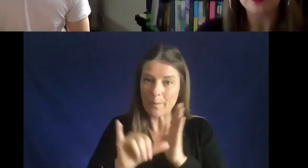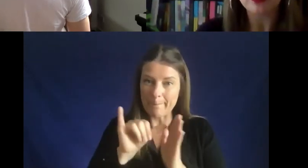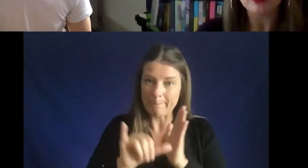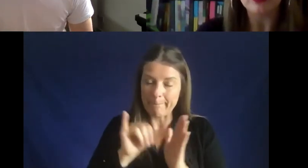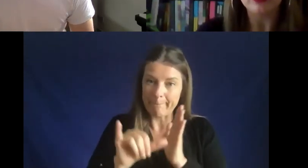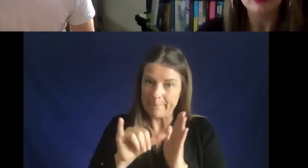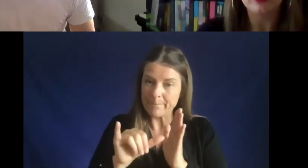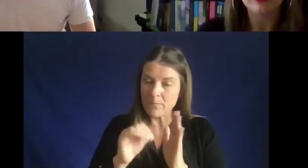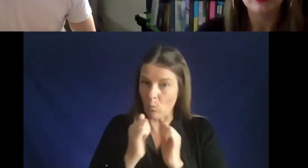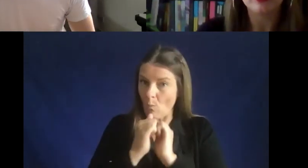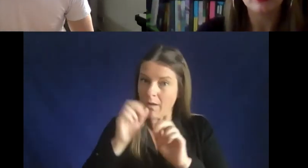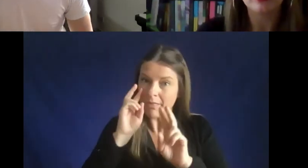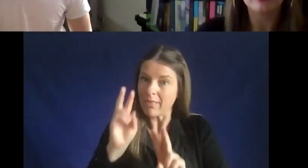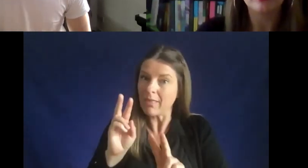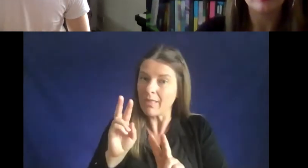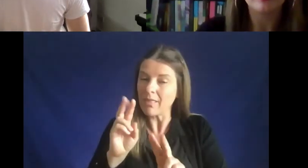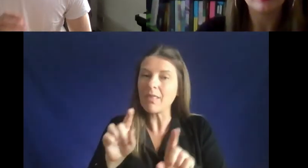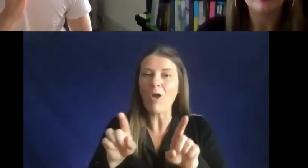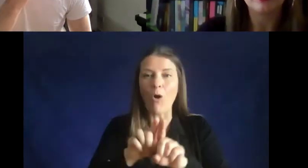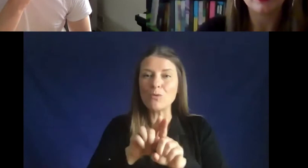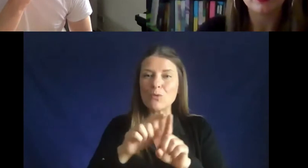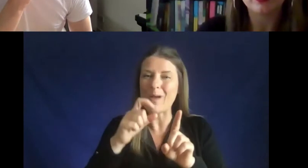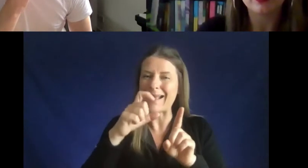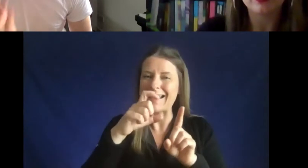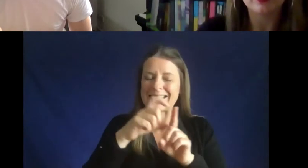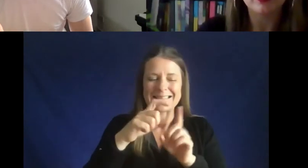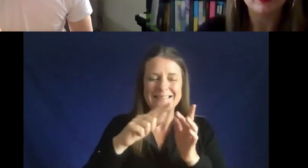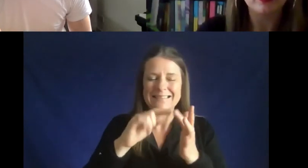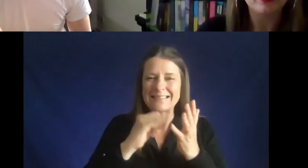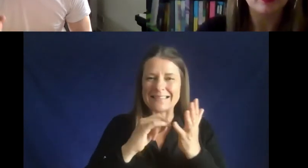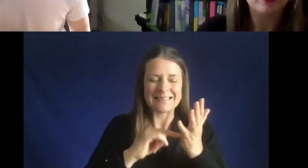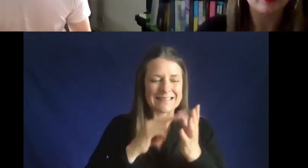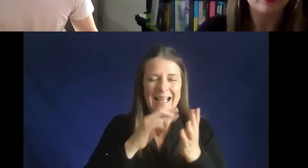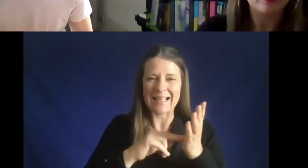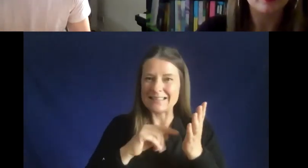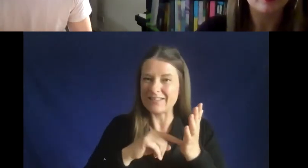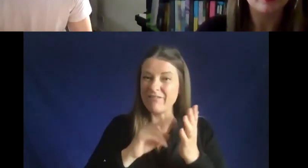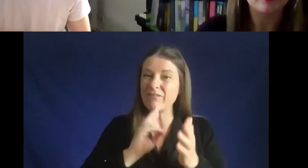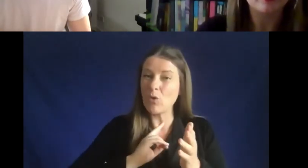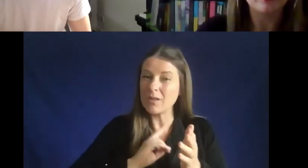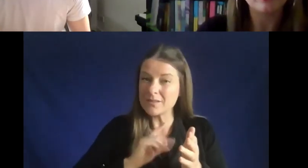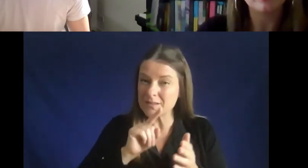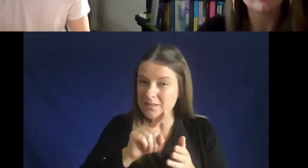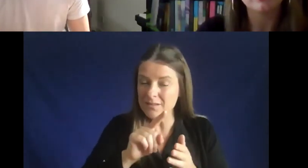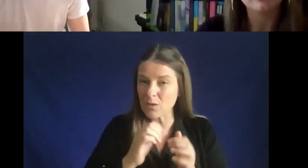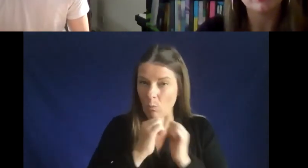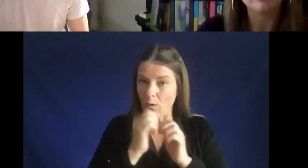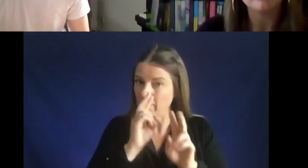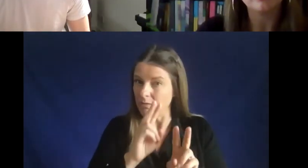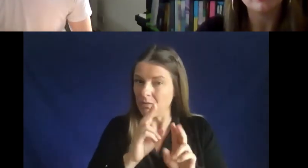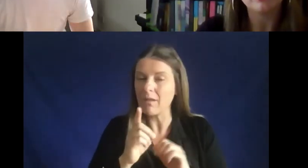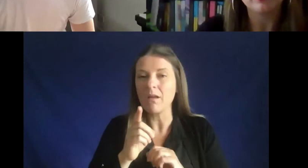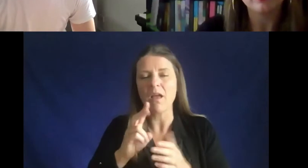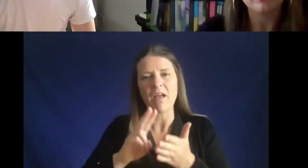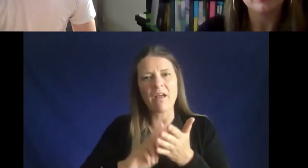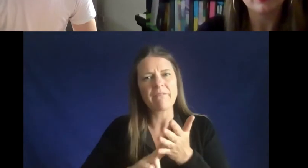And yeah, I would check out Distant Voices as well. Vox Luminous are also a music company, a music theatre company, if I'm